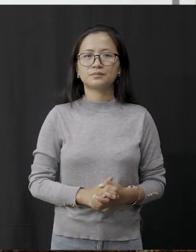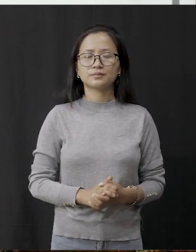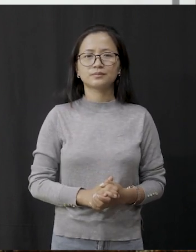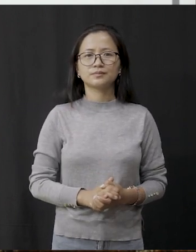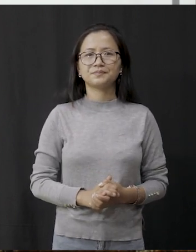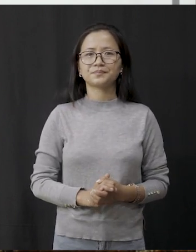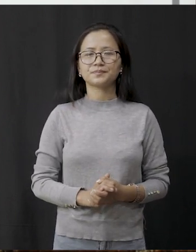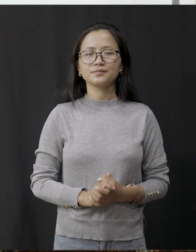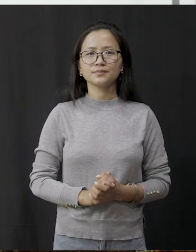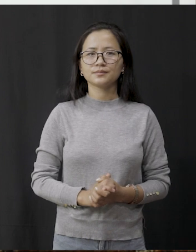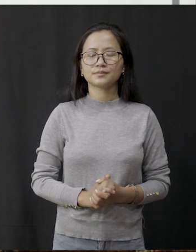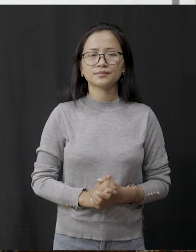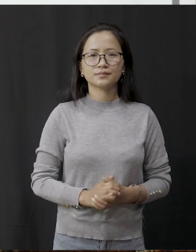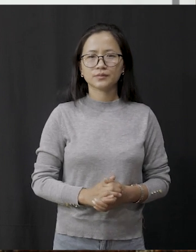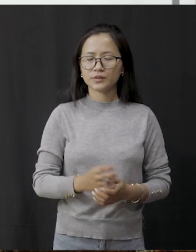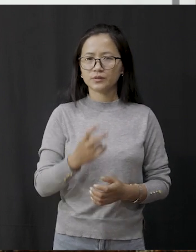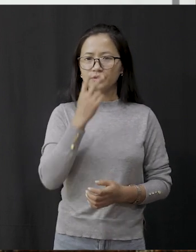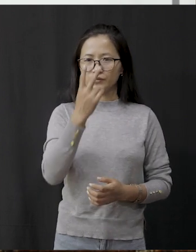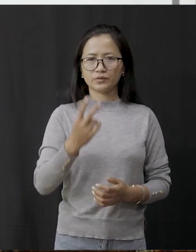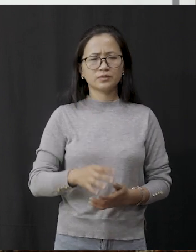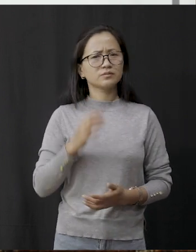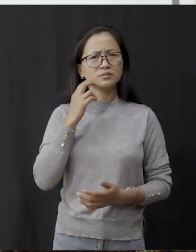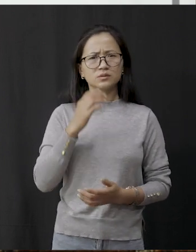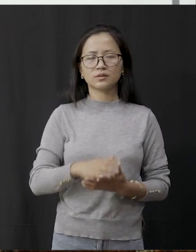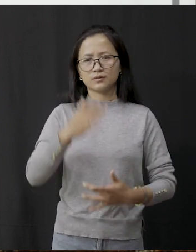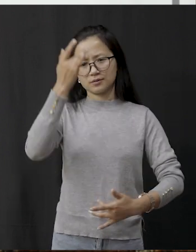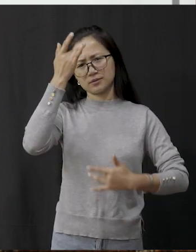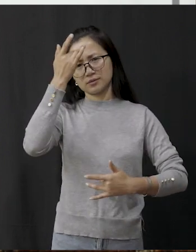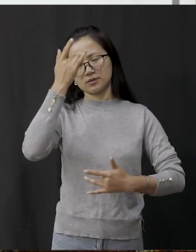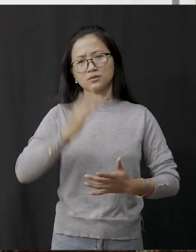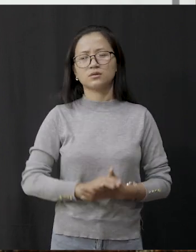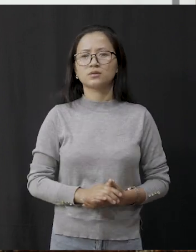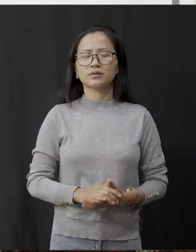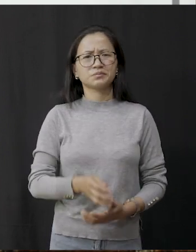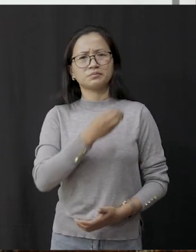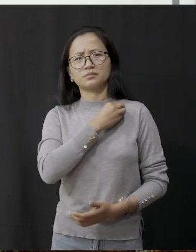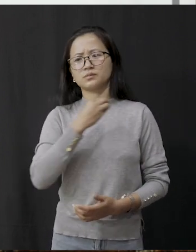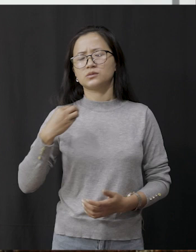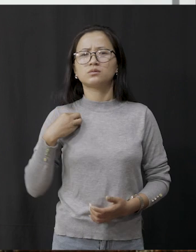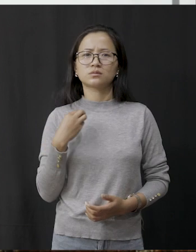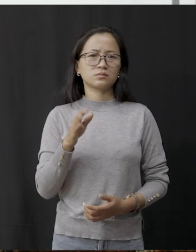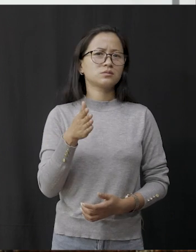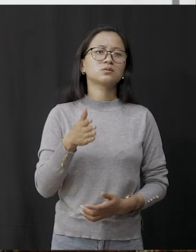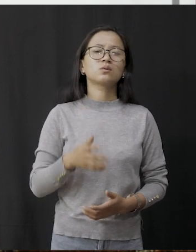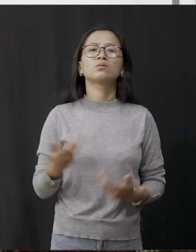Okay, so students, if you get sick and if there are no doctors, where will you